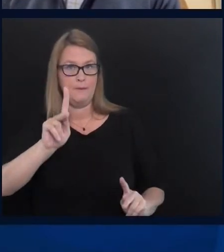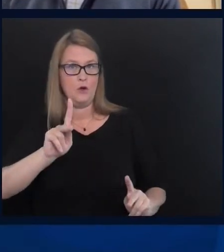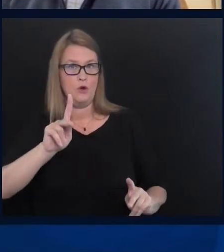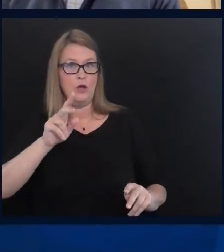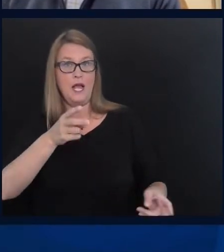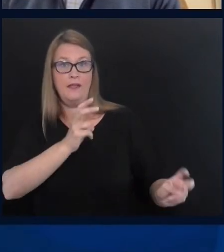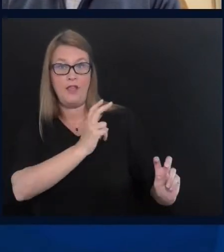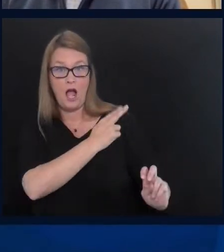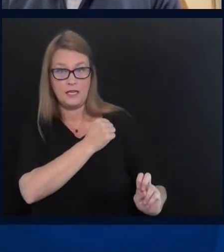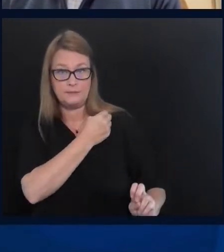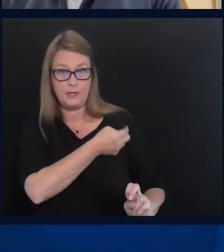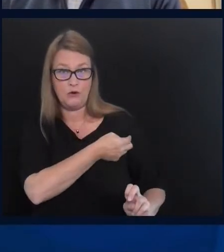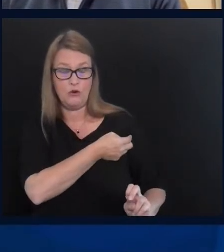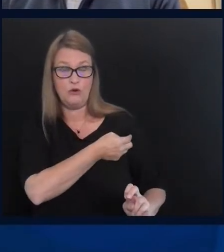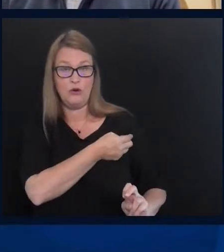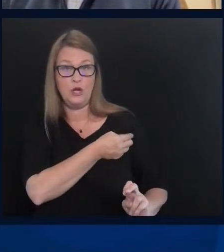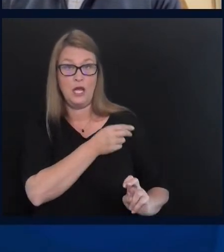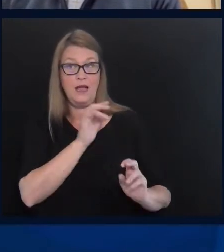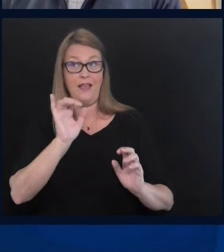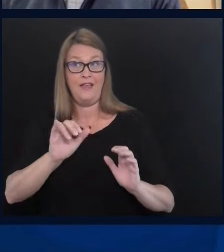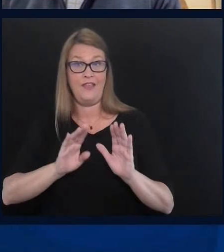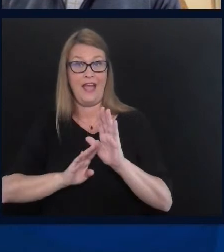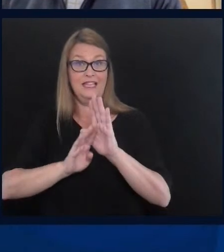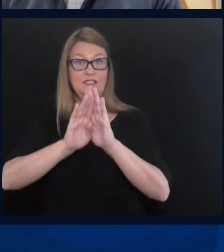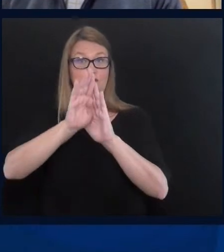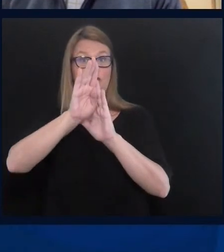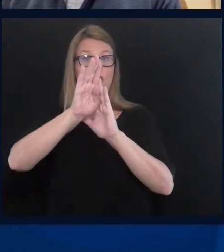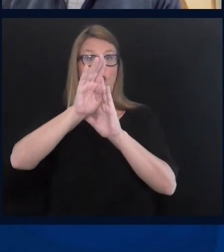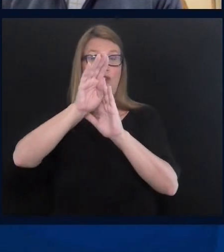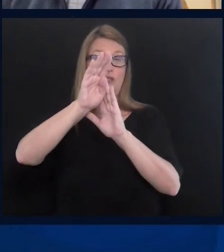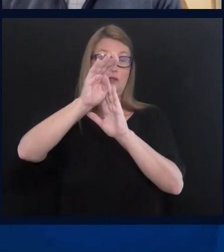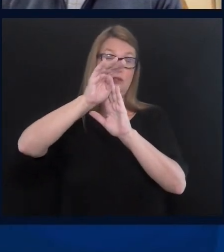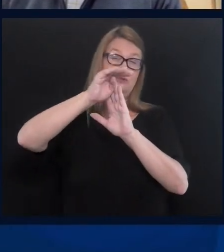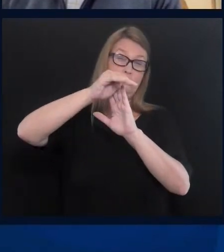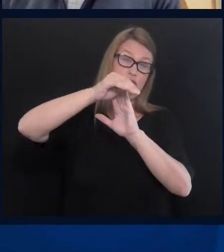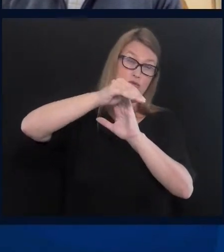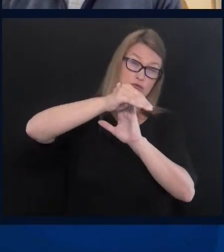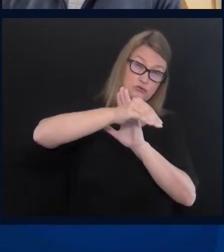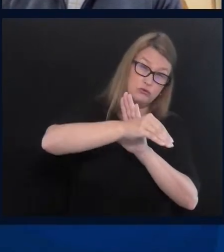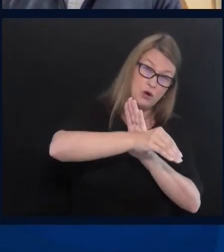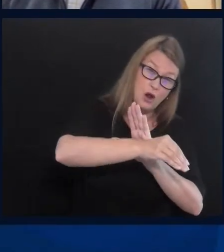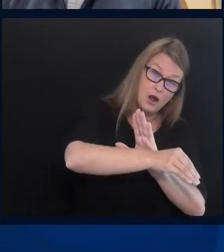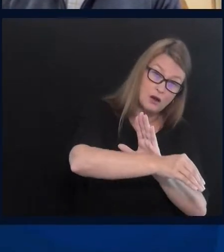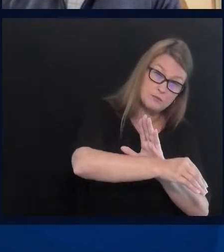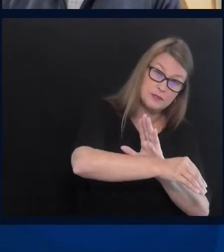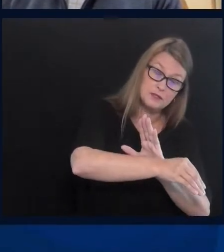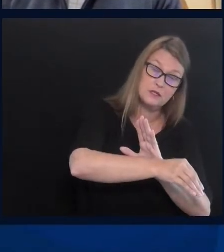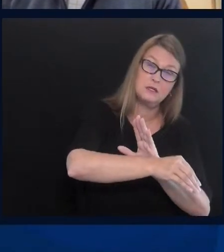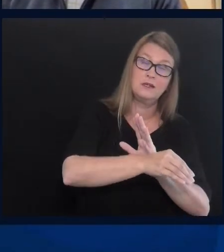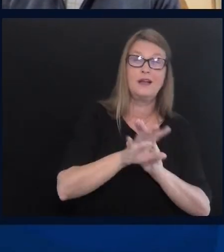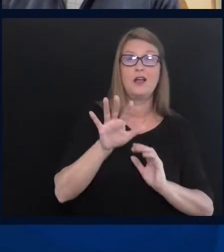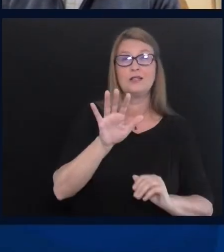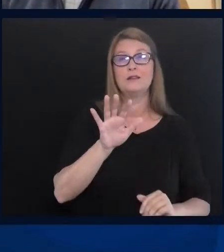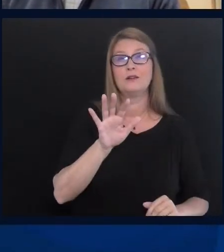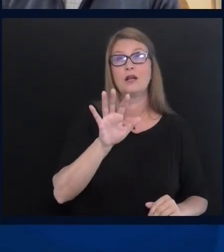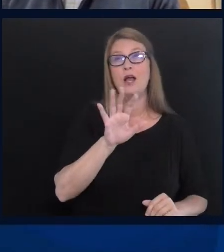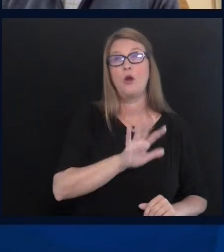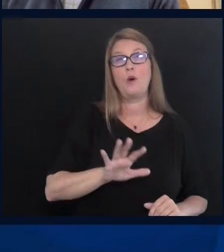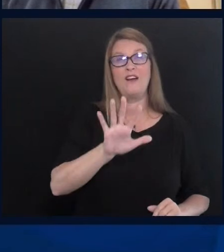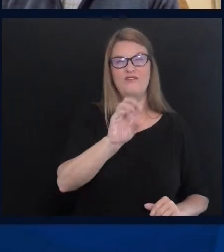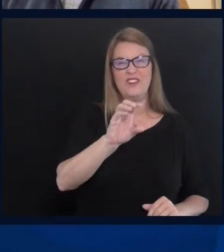the hospital. As that surge dropped over time, we went down to less than 50